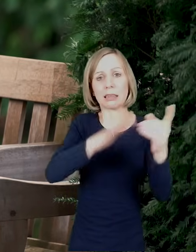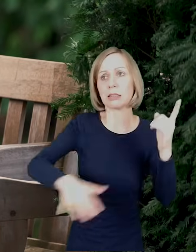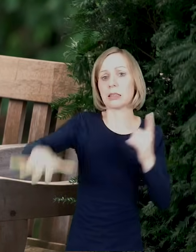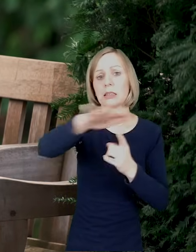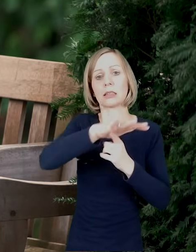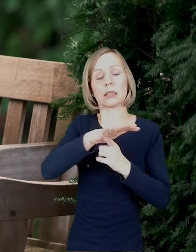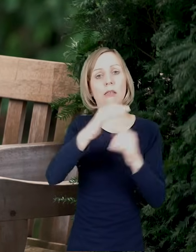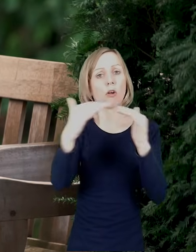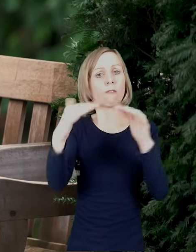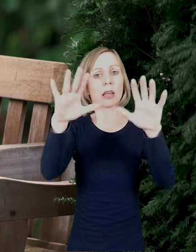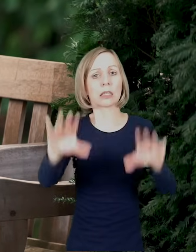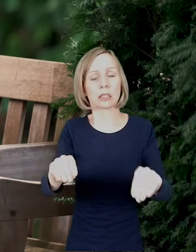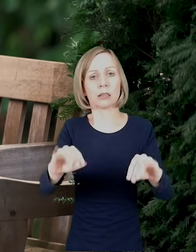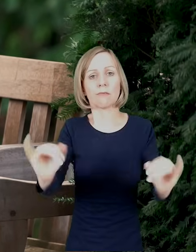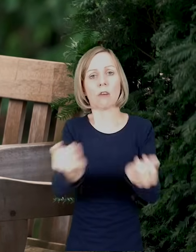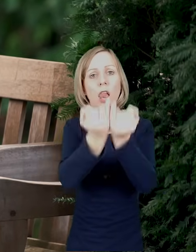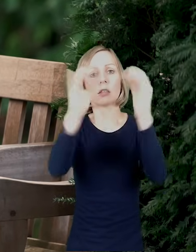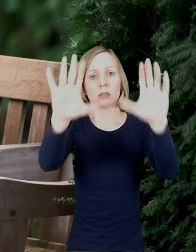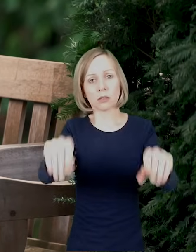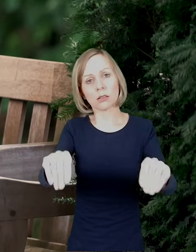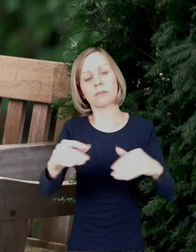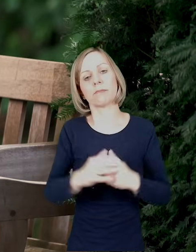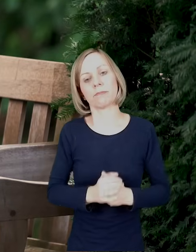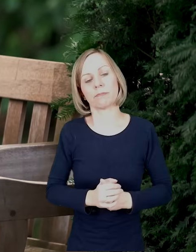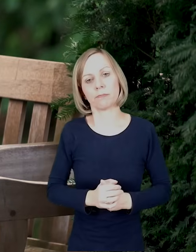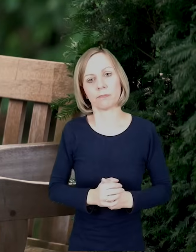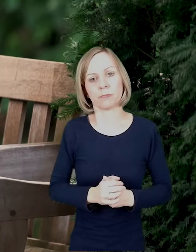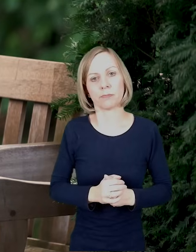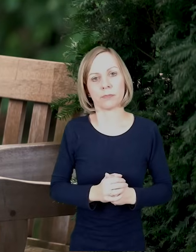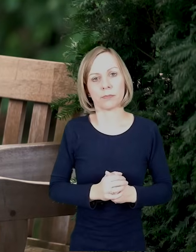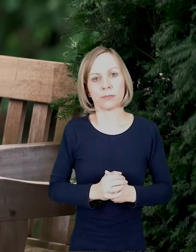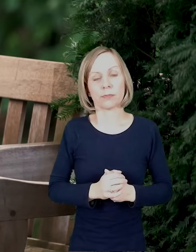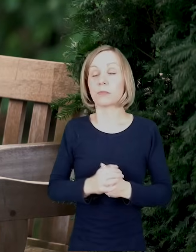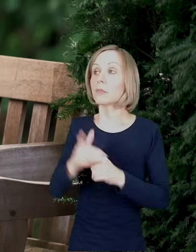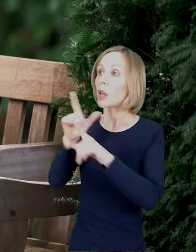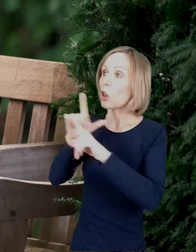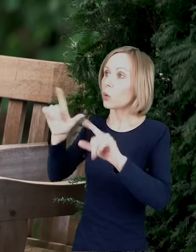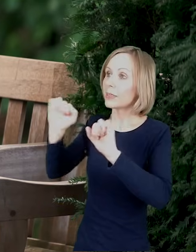pray for peace throughout the world, for an end to conflict and violence between all people.